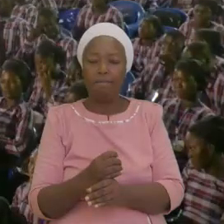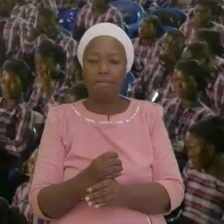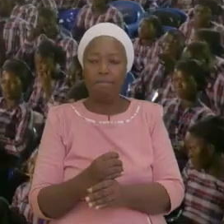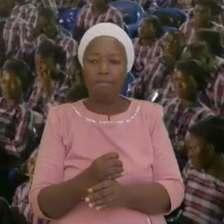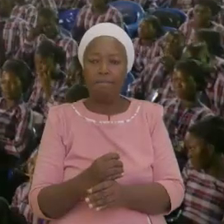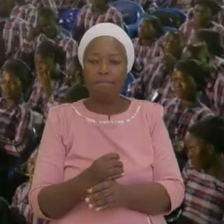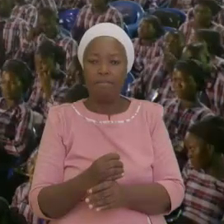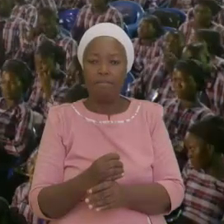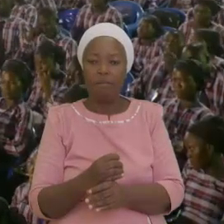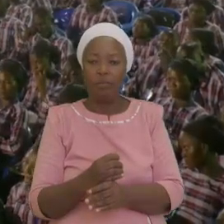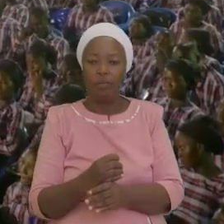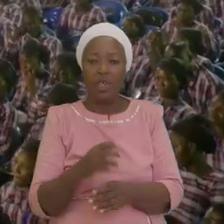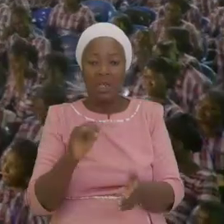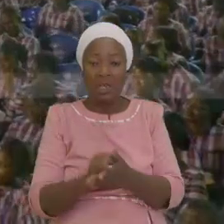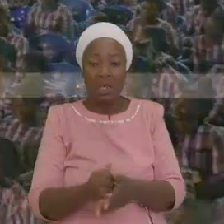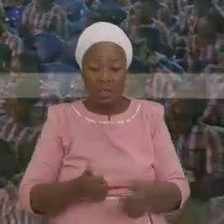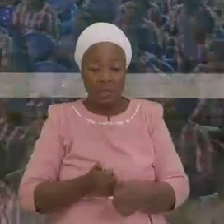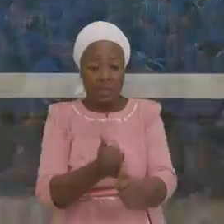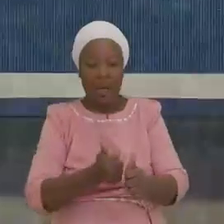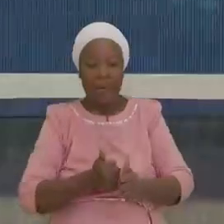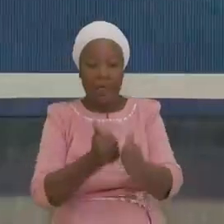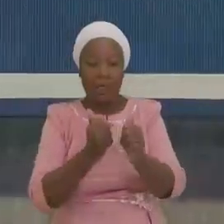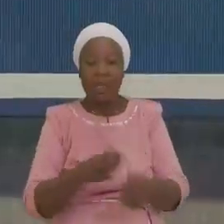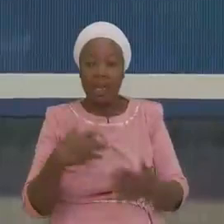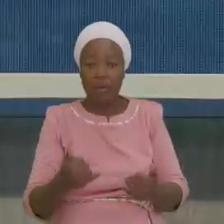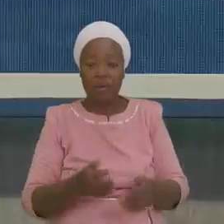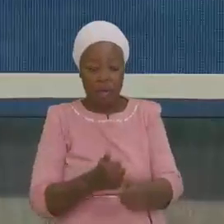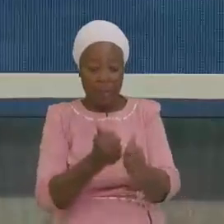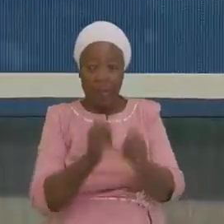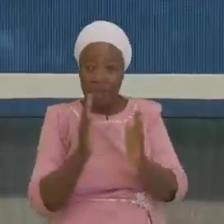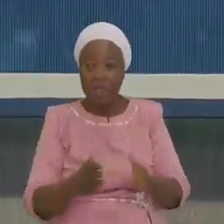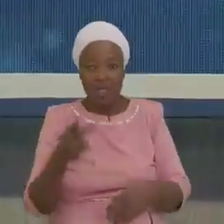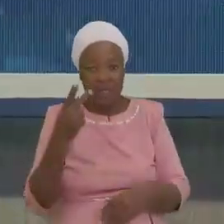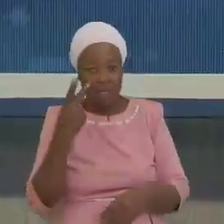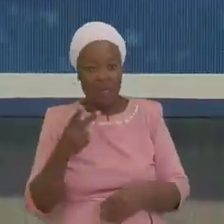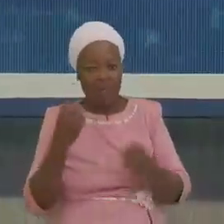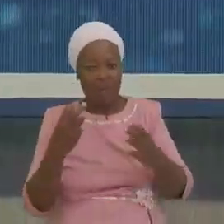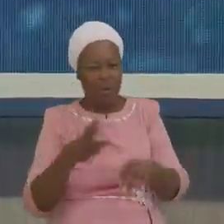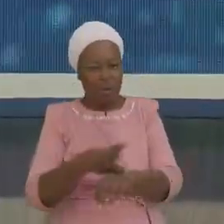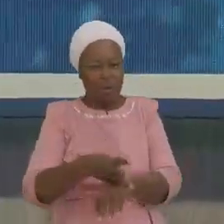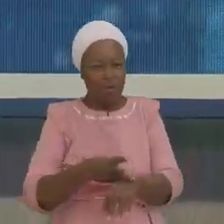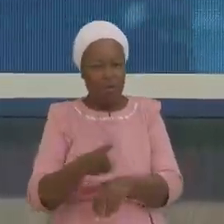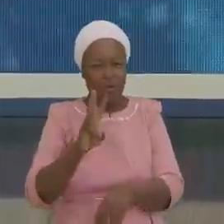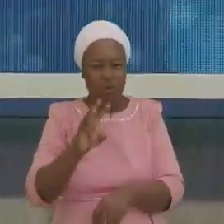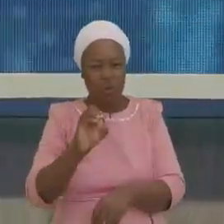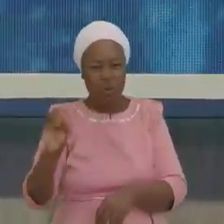The carpenter sees a log of wood. It appears shapeless,